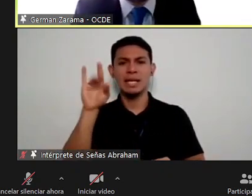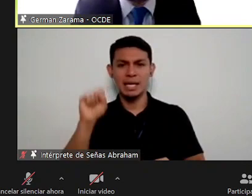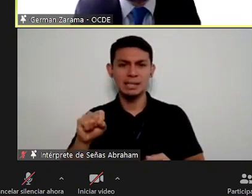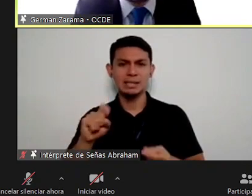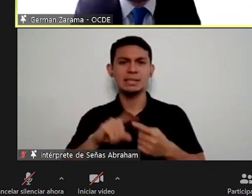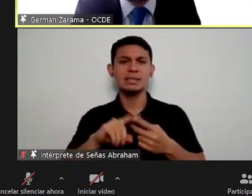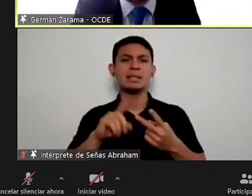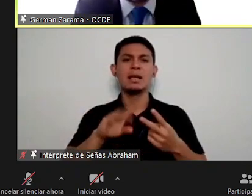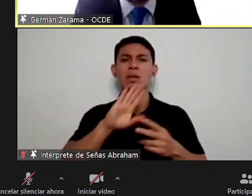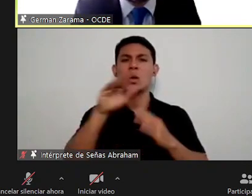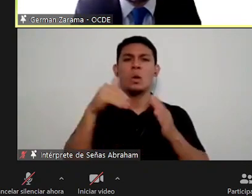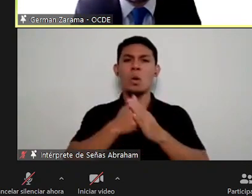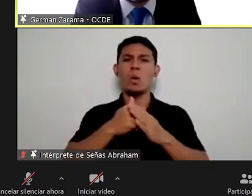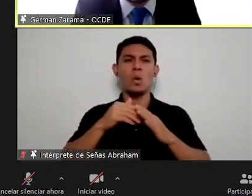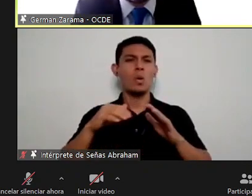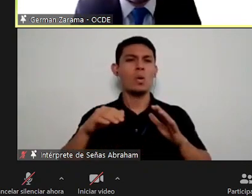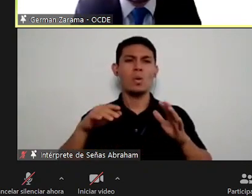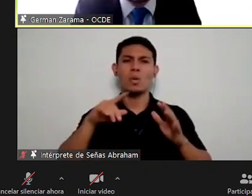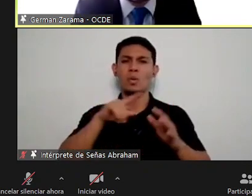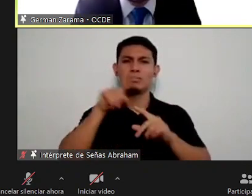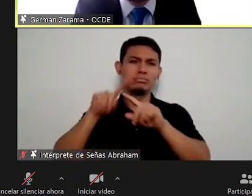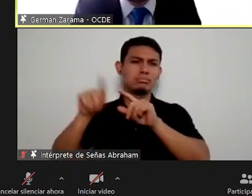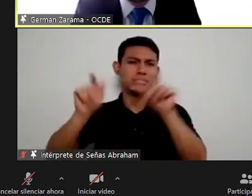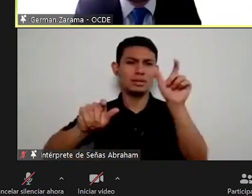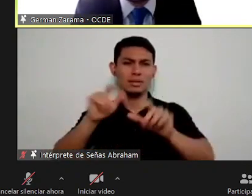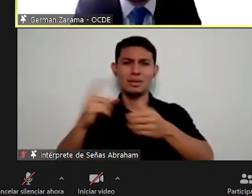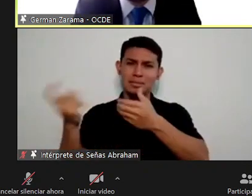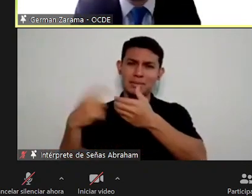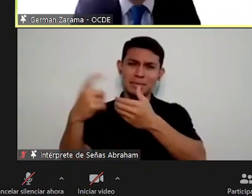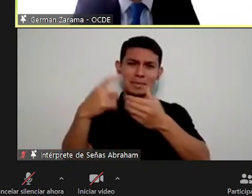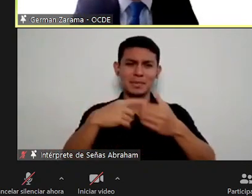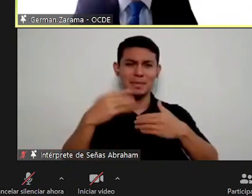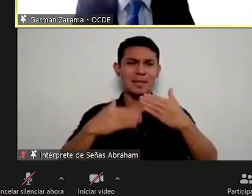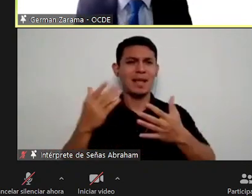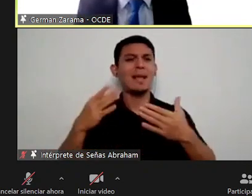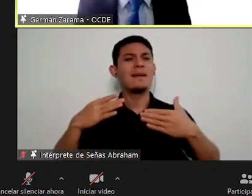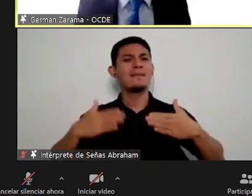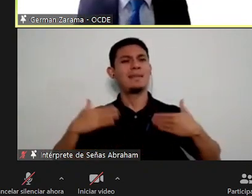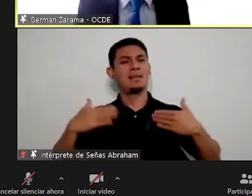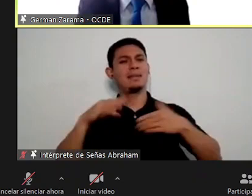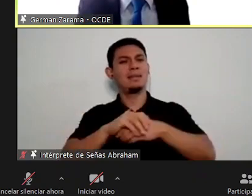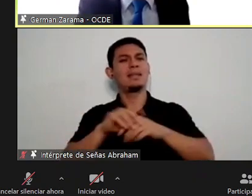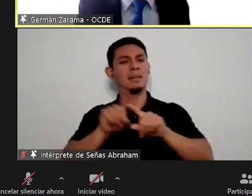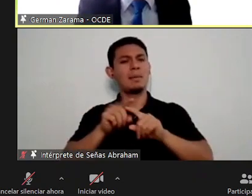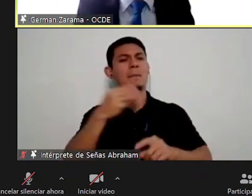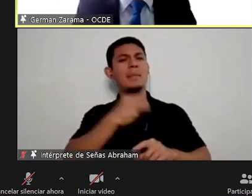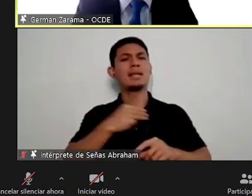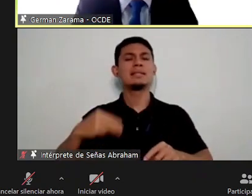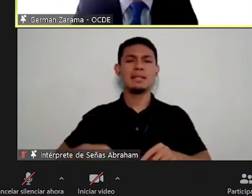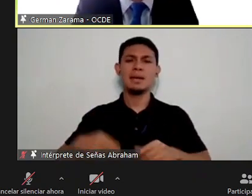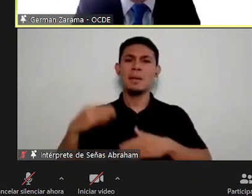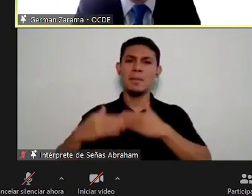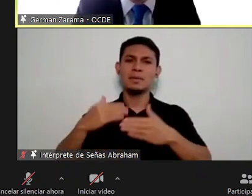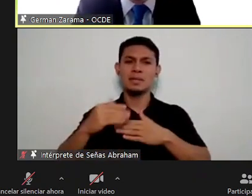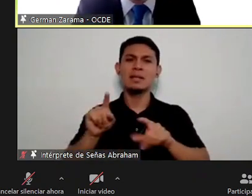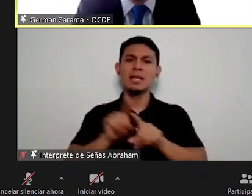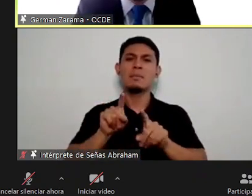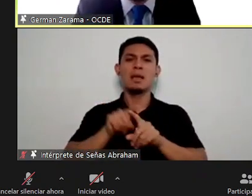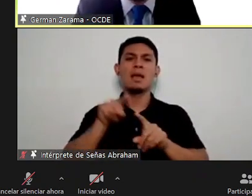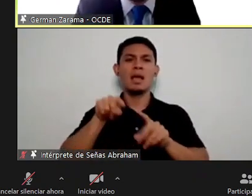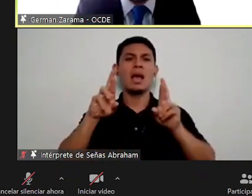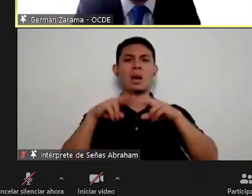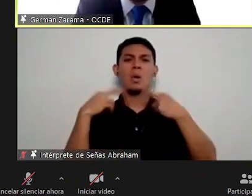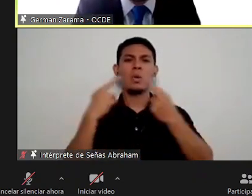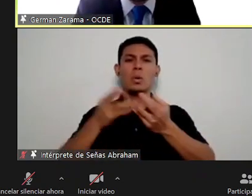for the years and the multi-actor roundtable didn't have a company in the process we want to